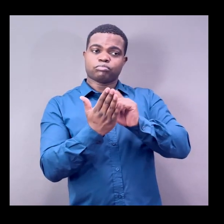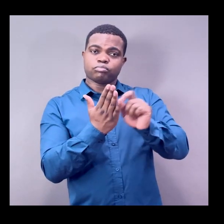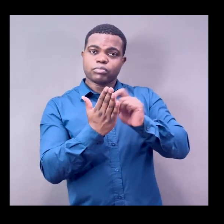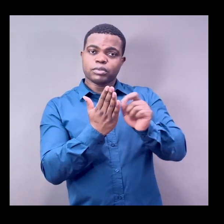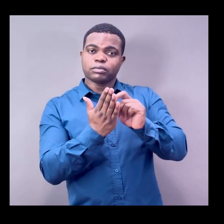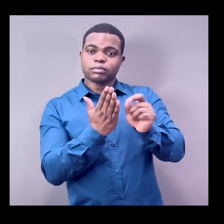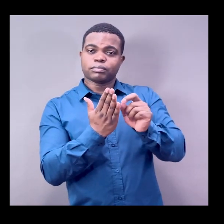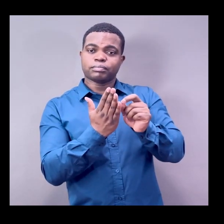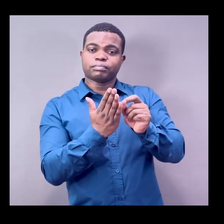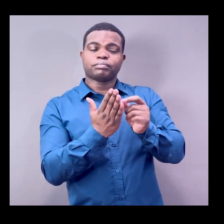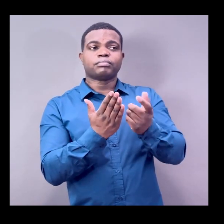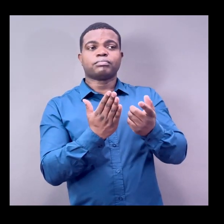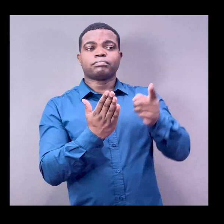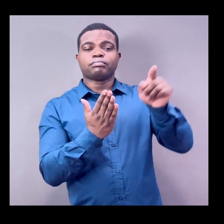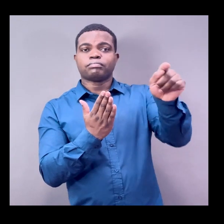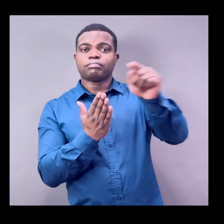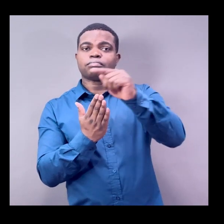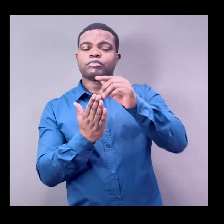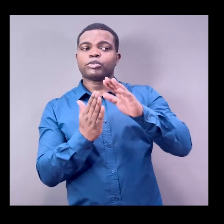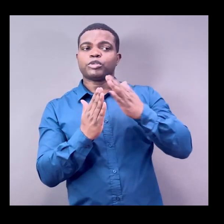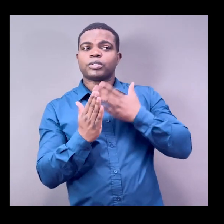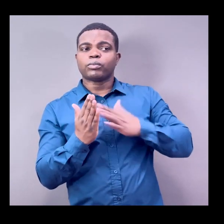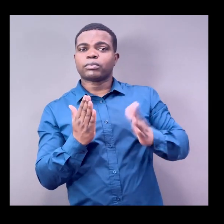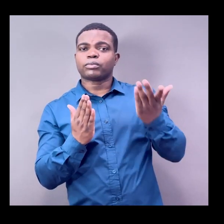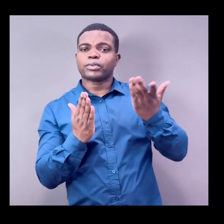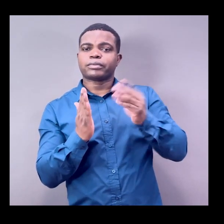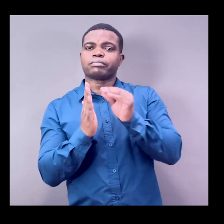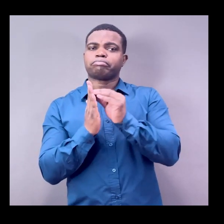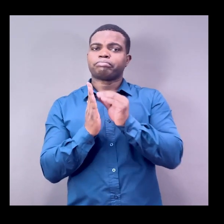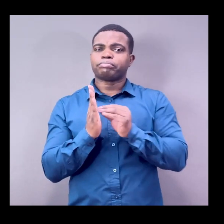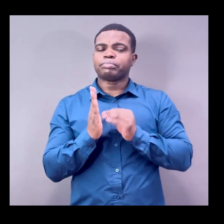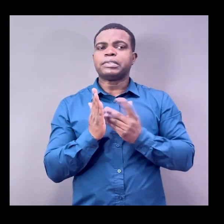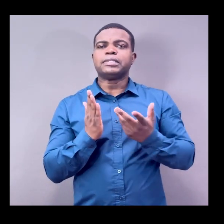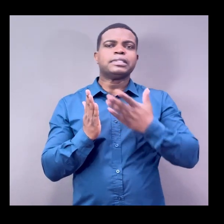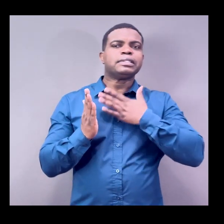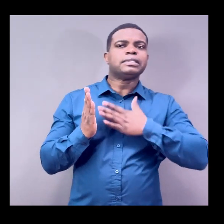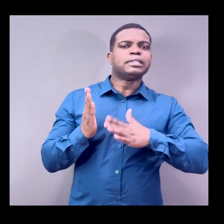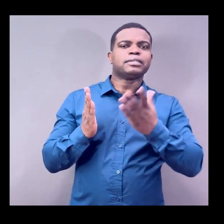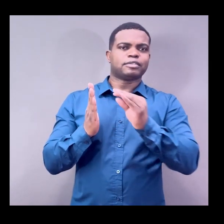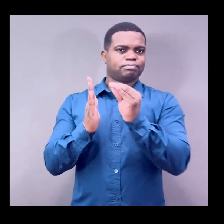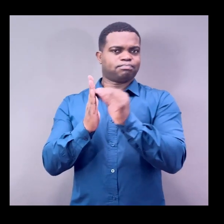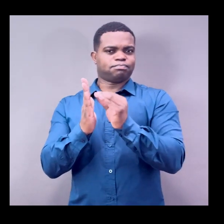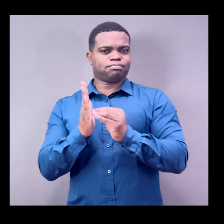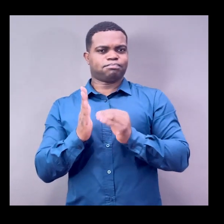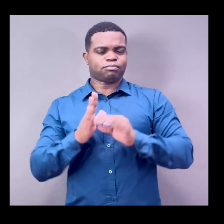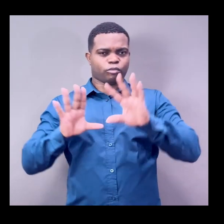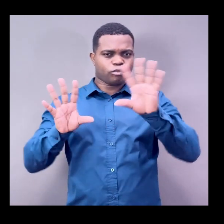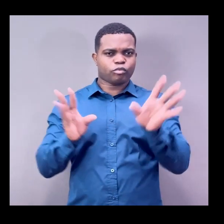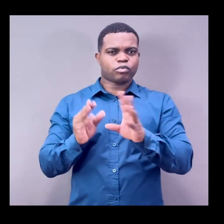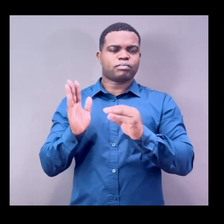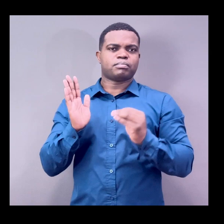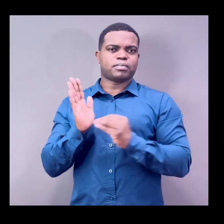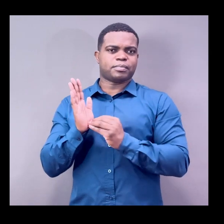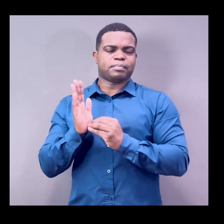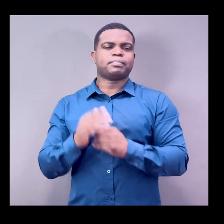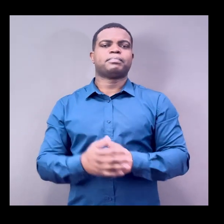community needs, the community needs and assets. Just all the